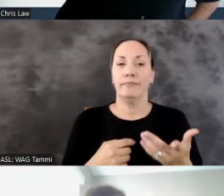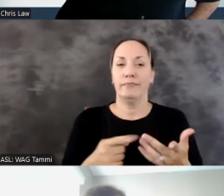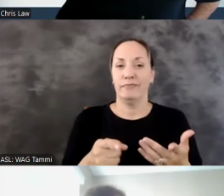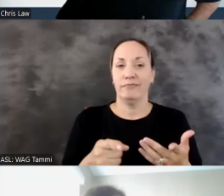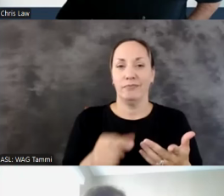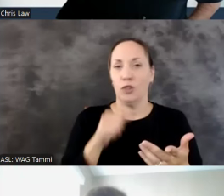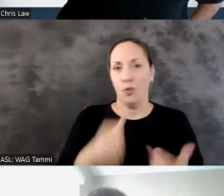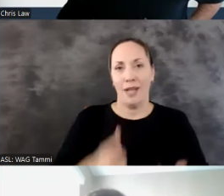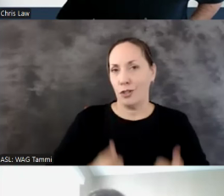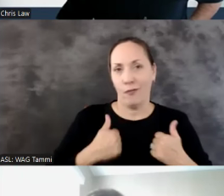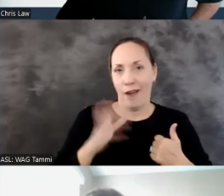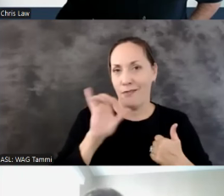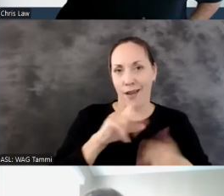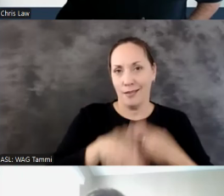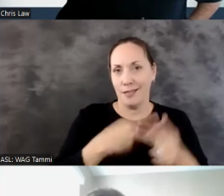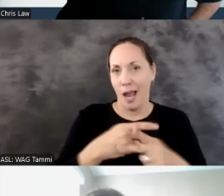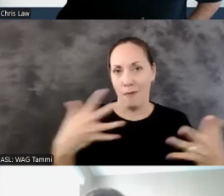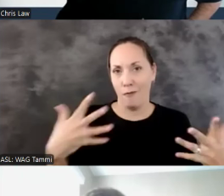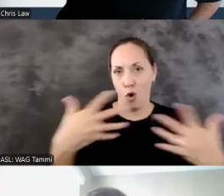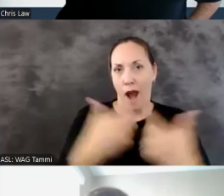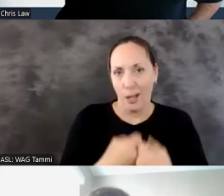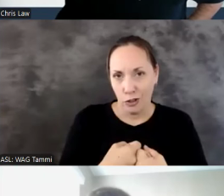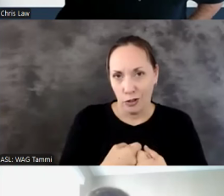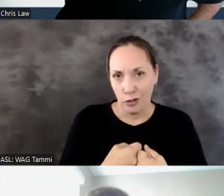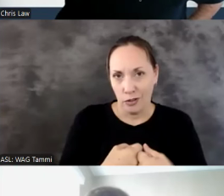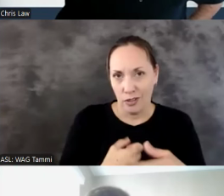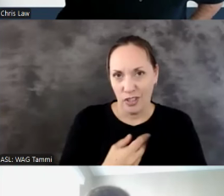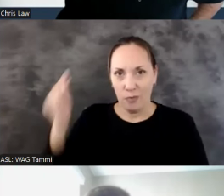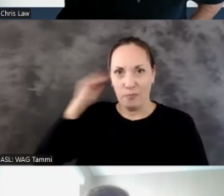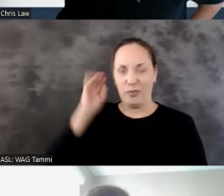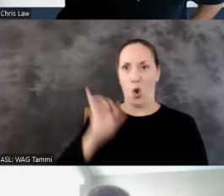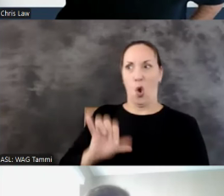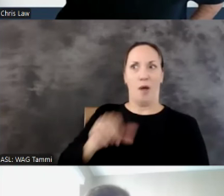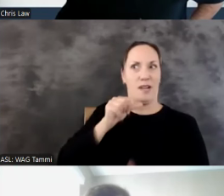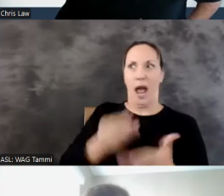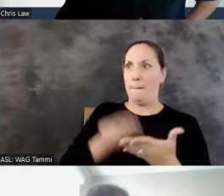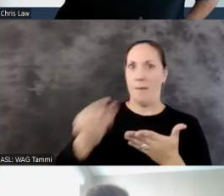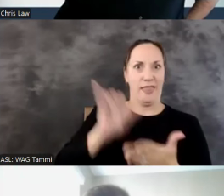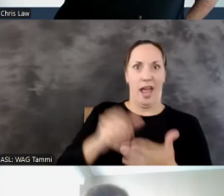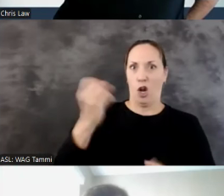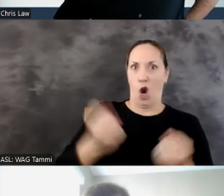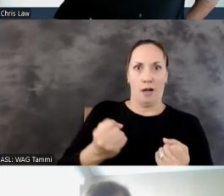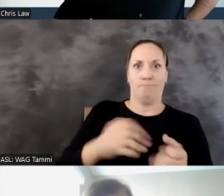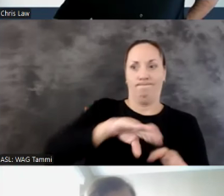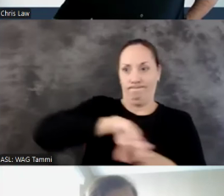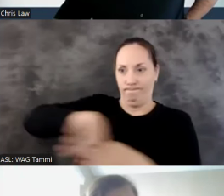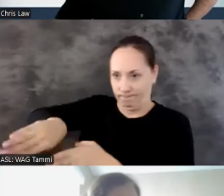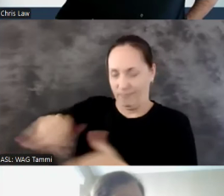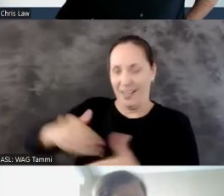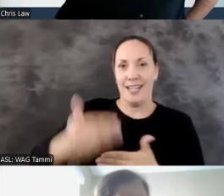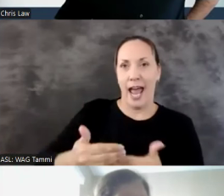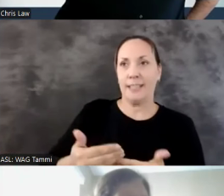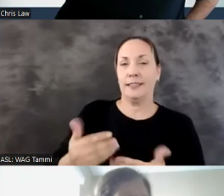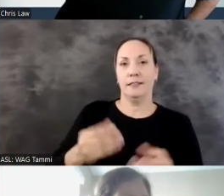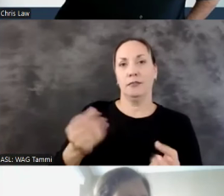crash. Okay, so you say to yourself, no, I'm not buying that car. I'm on to the next one. So what do you think